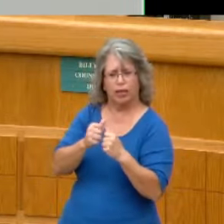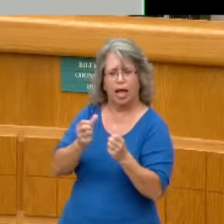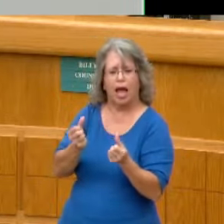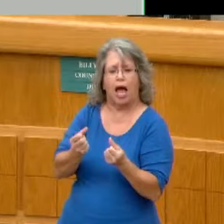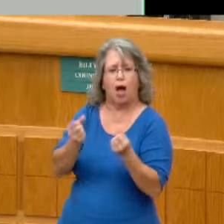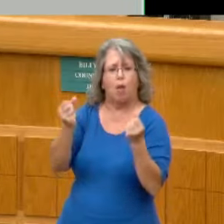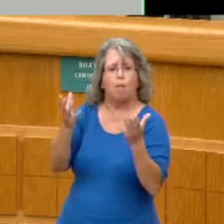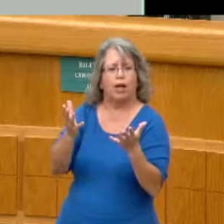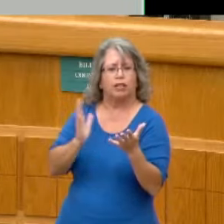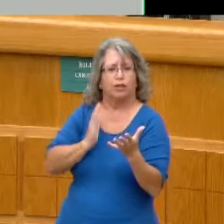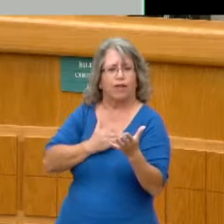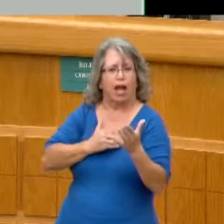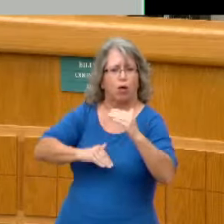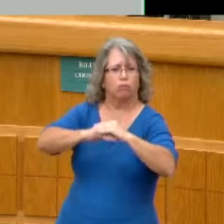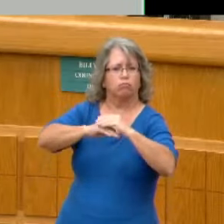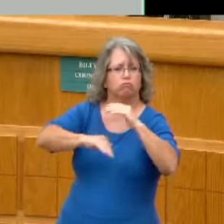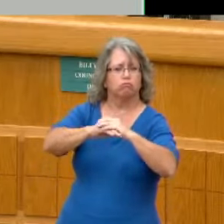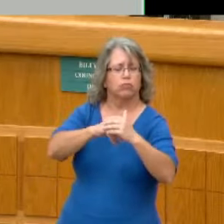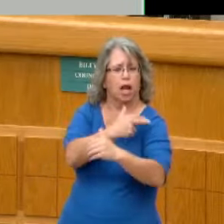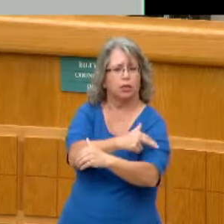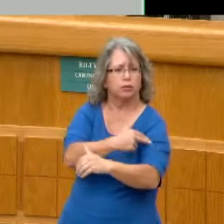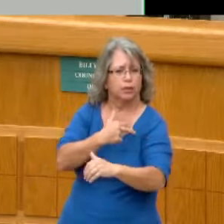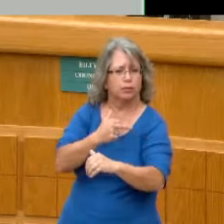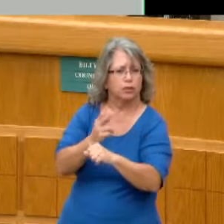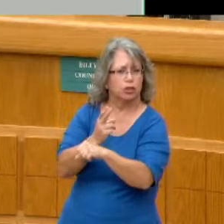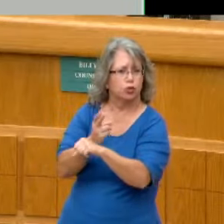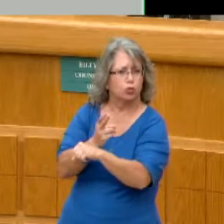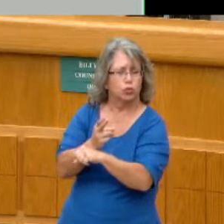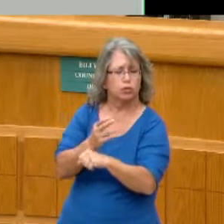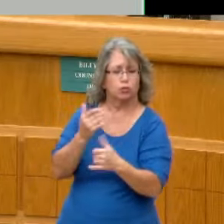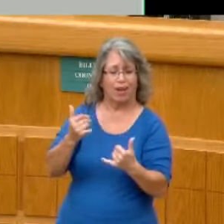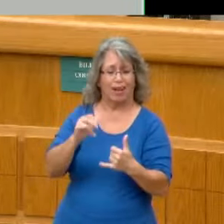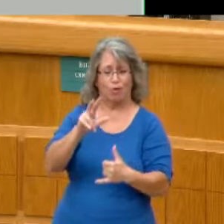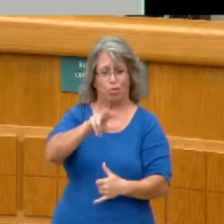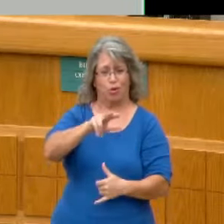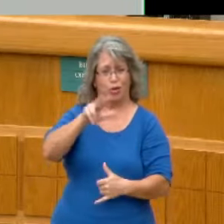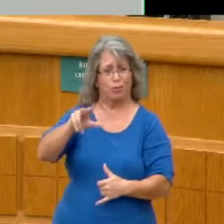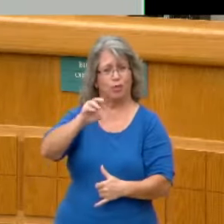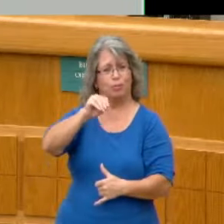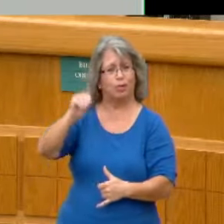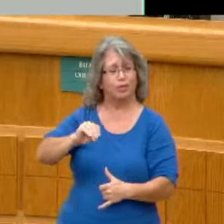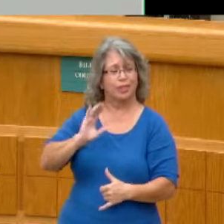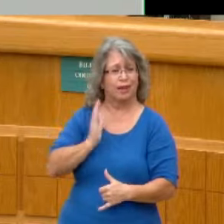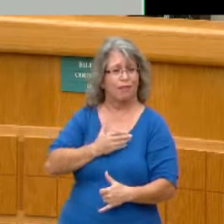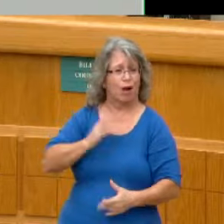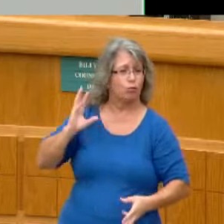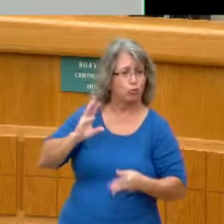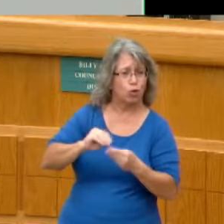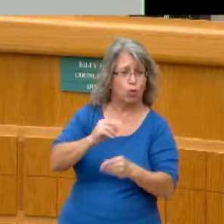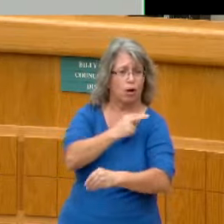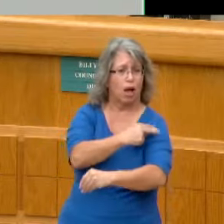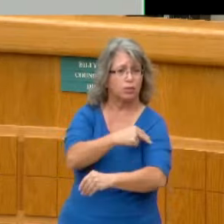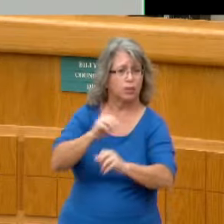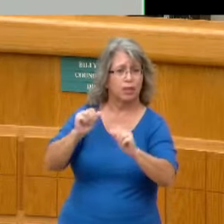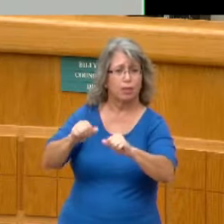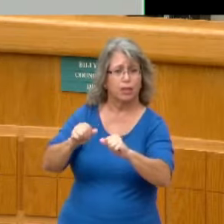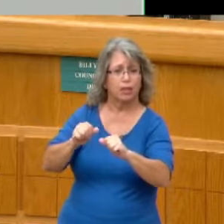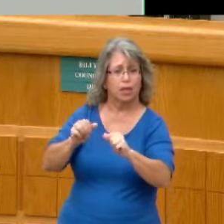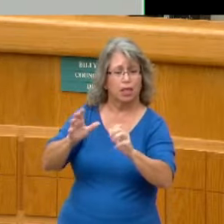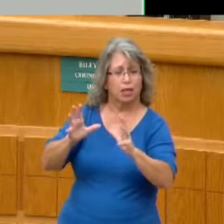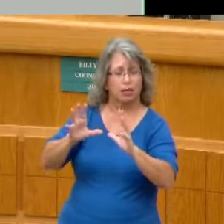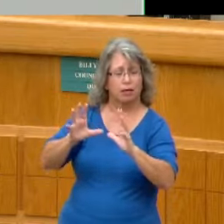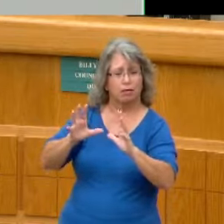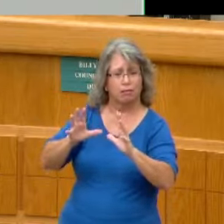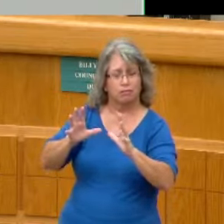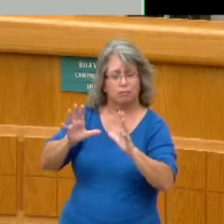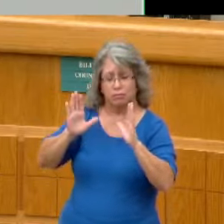point. Right now, 33% of our hospital capacity is devoted to COVID patients alone. The rest of the capacity is